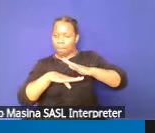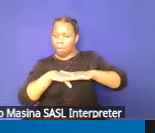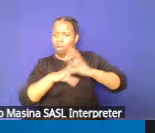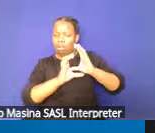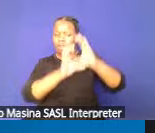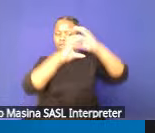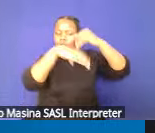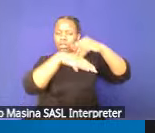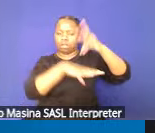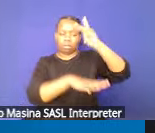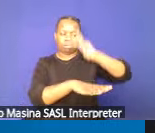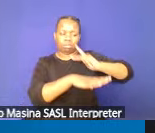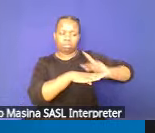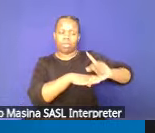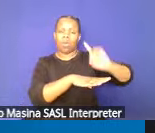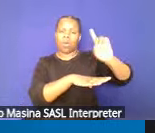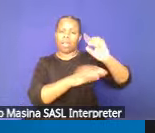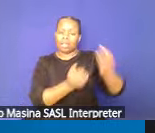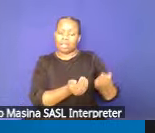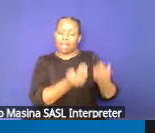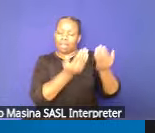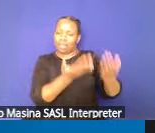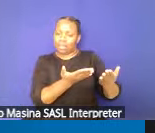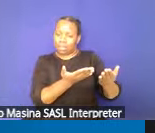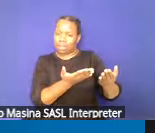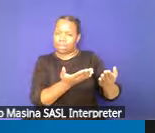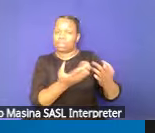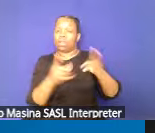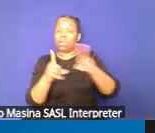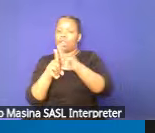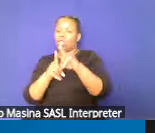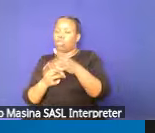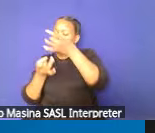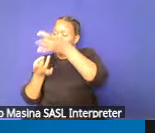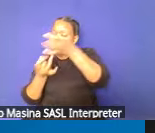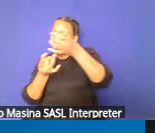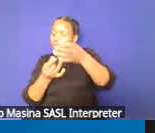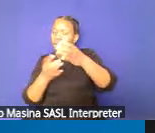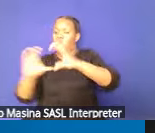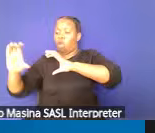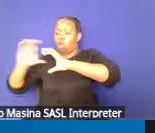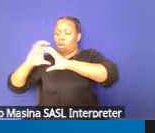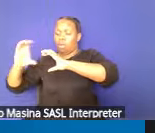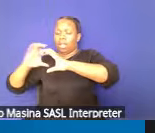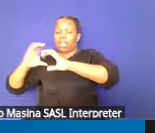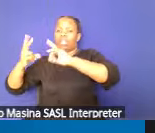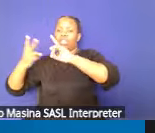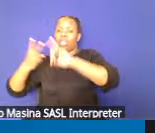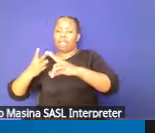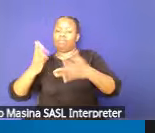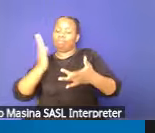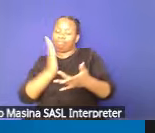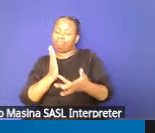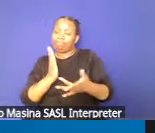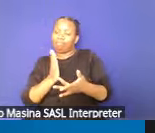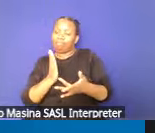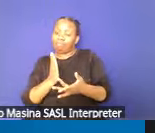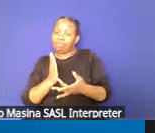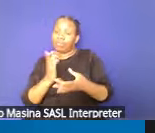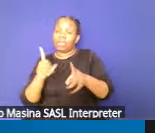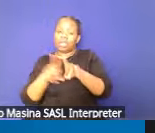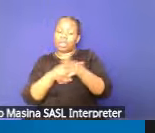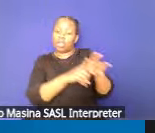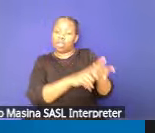professional services. We are more focused on information, communication, and technology. We are more focused on corporate real